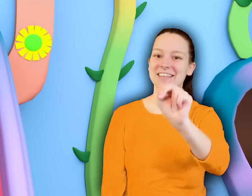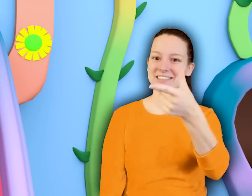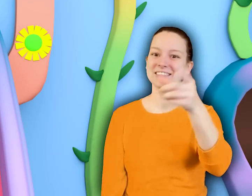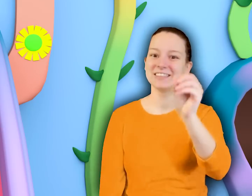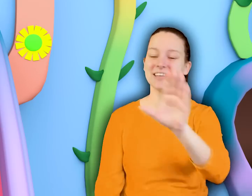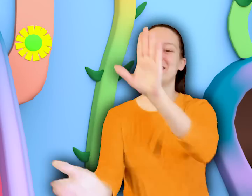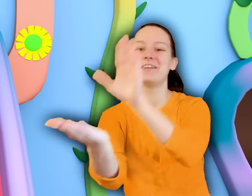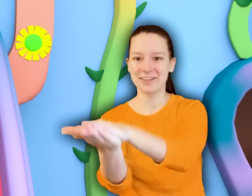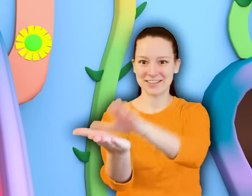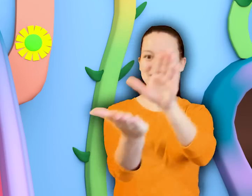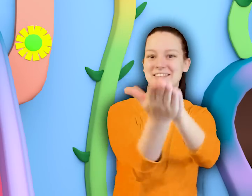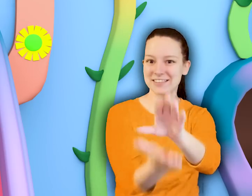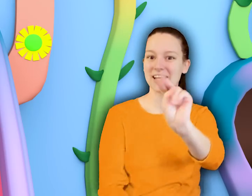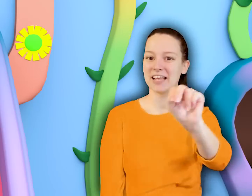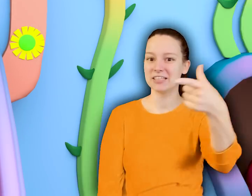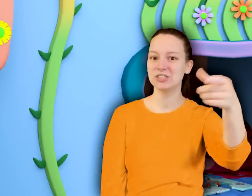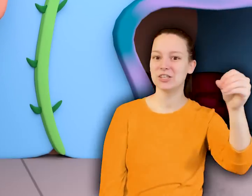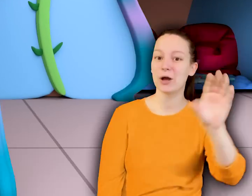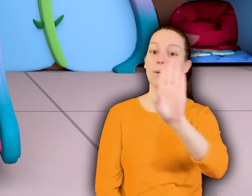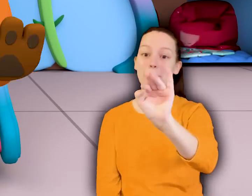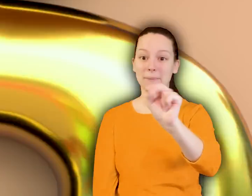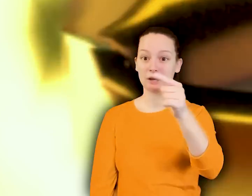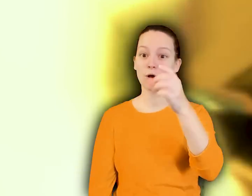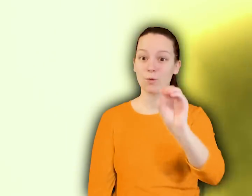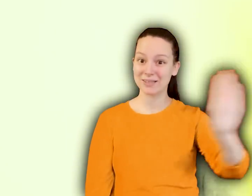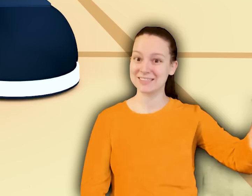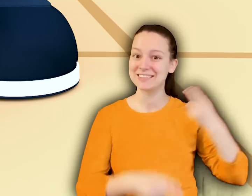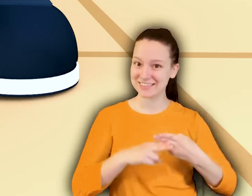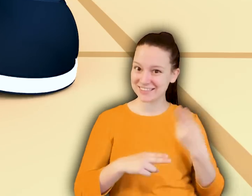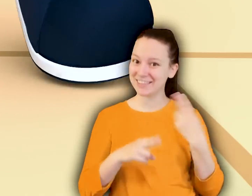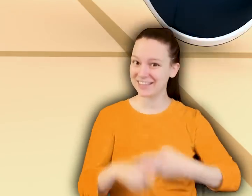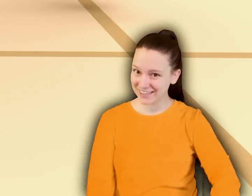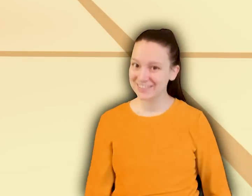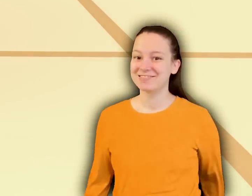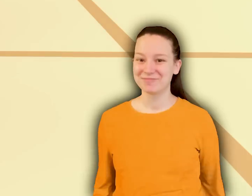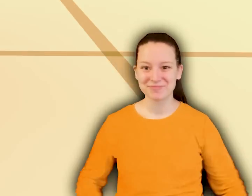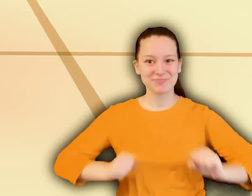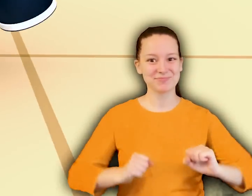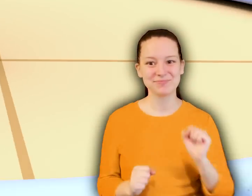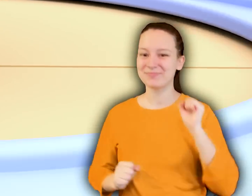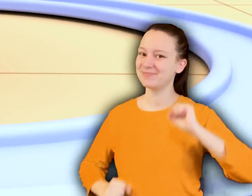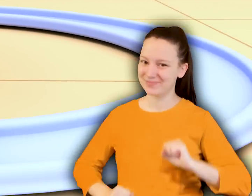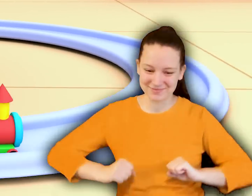NG Ng one Bingo was his